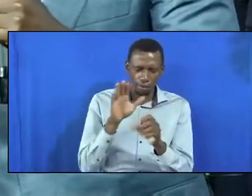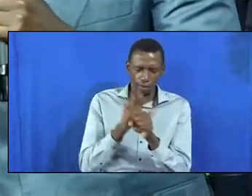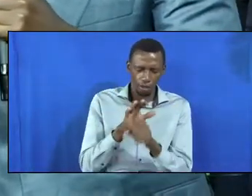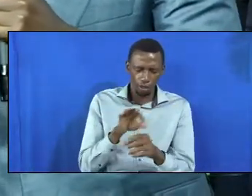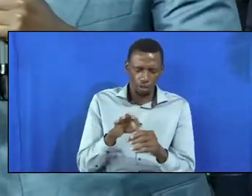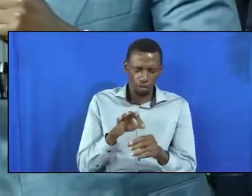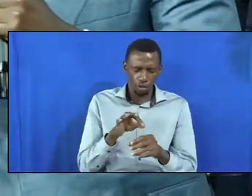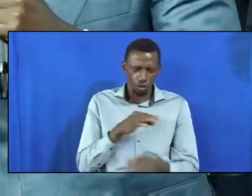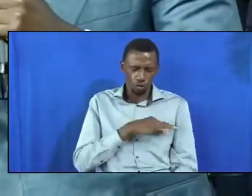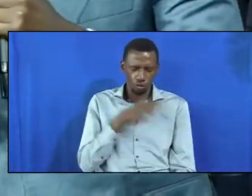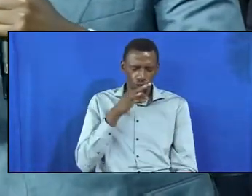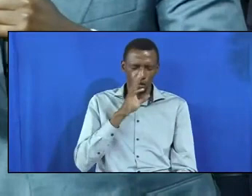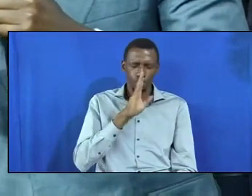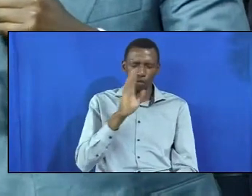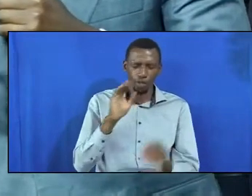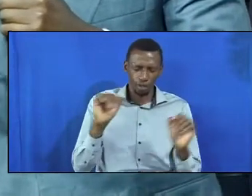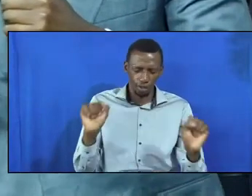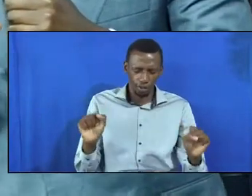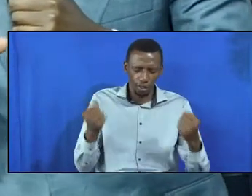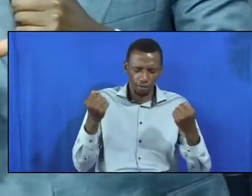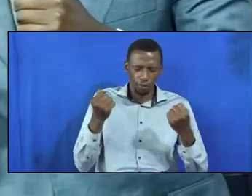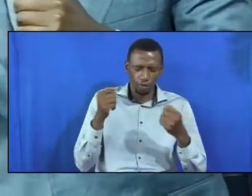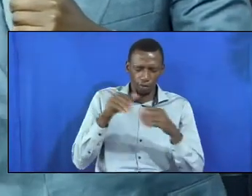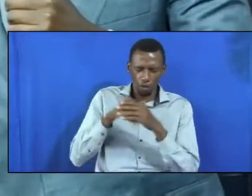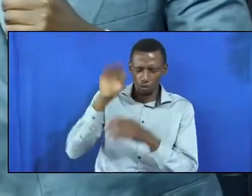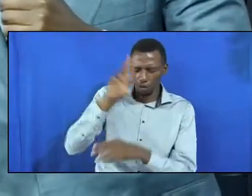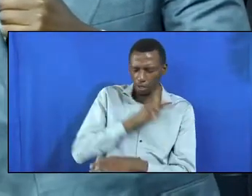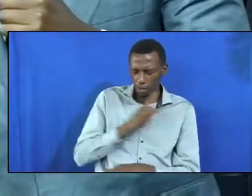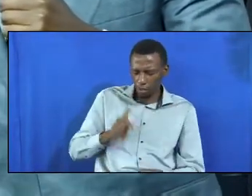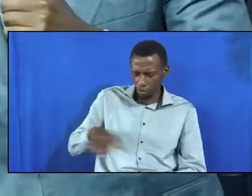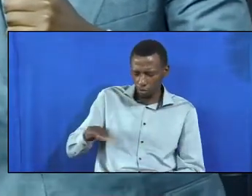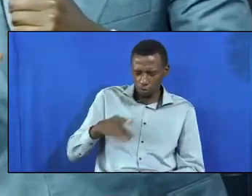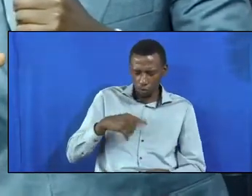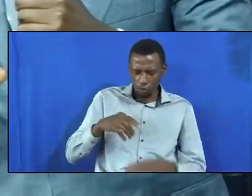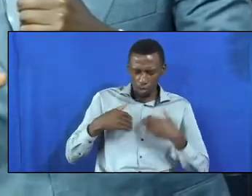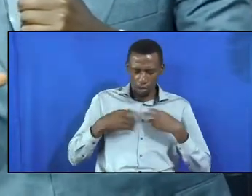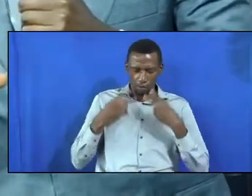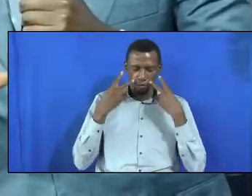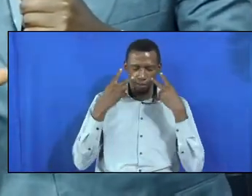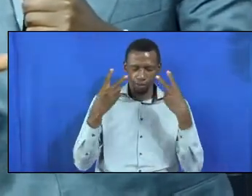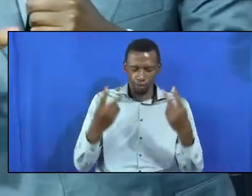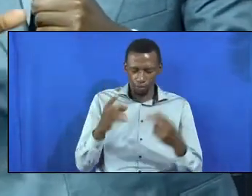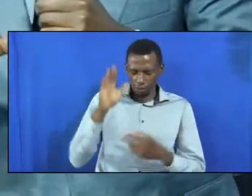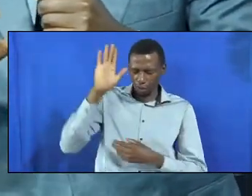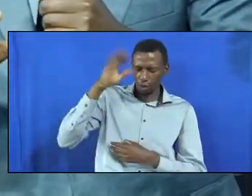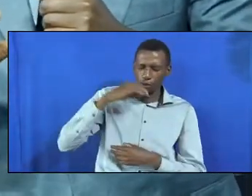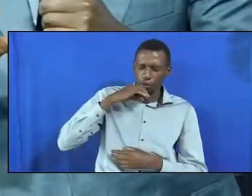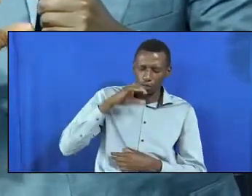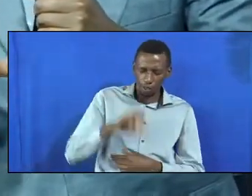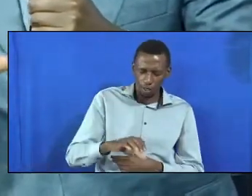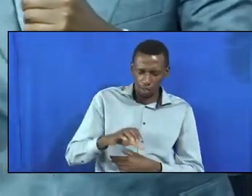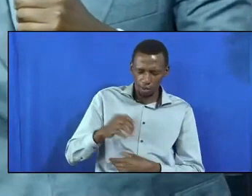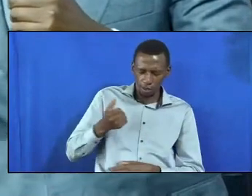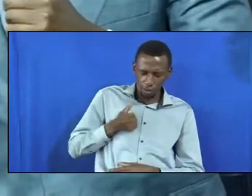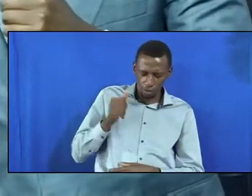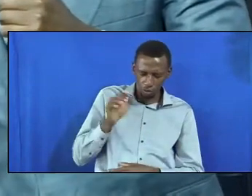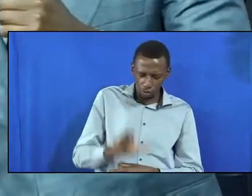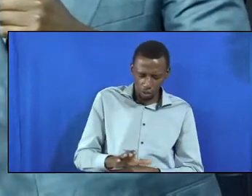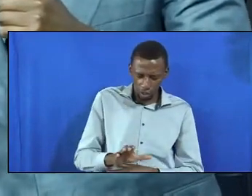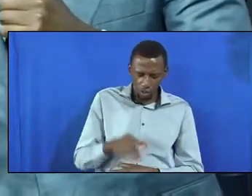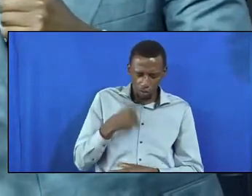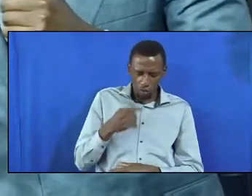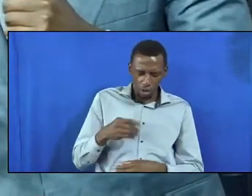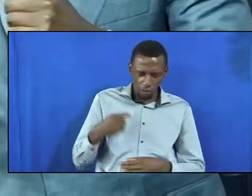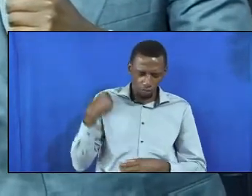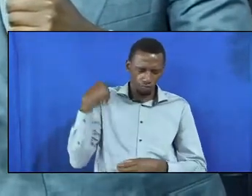are witnesses of your sons and daughters who have given themselves to you on account of this